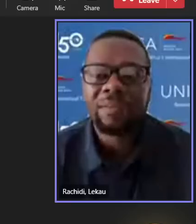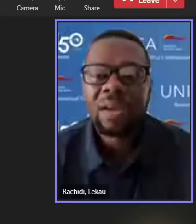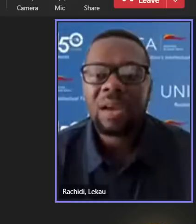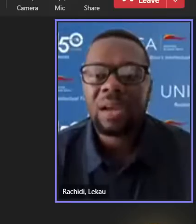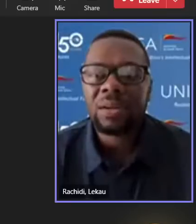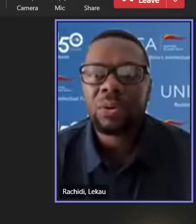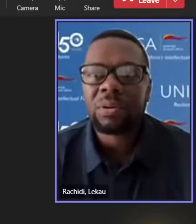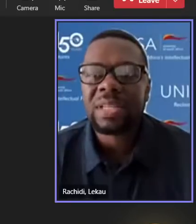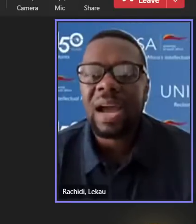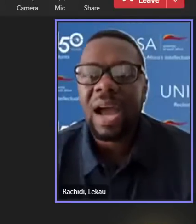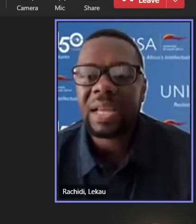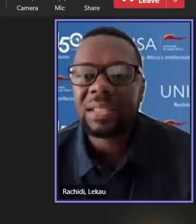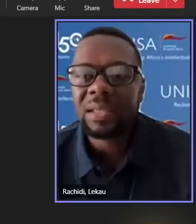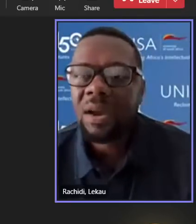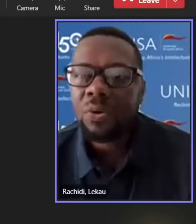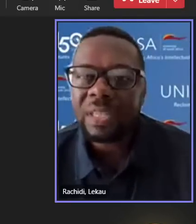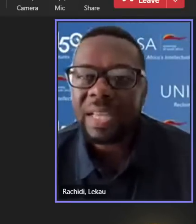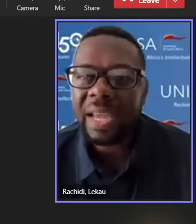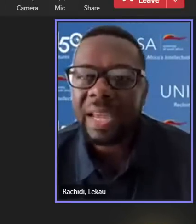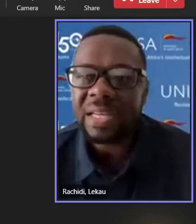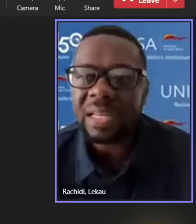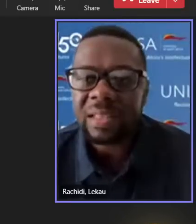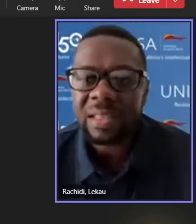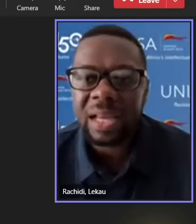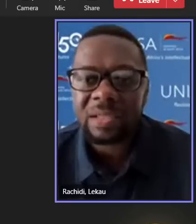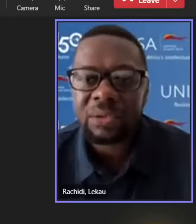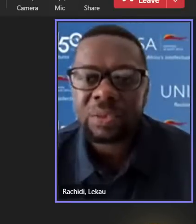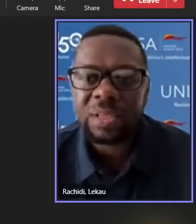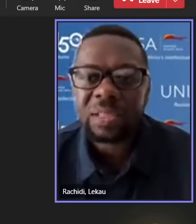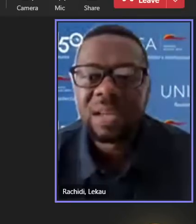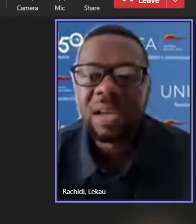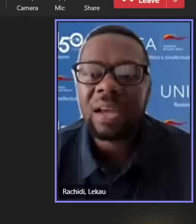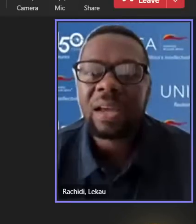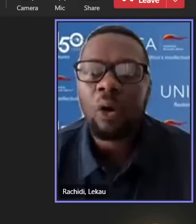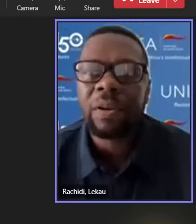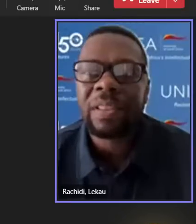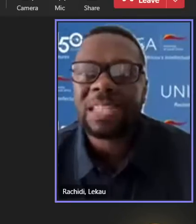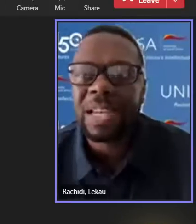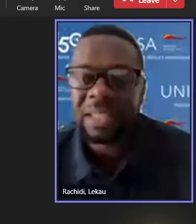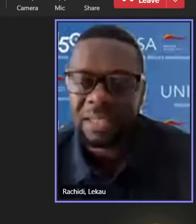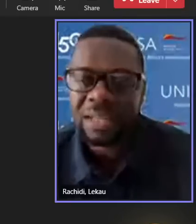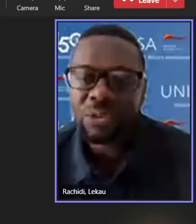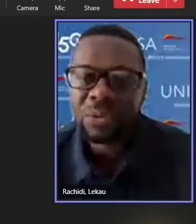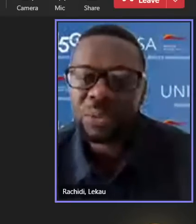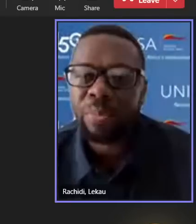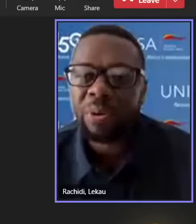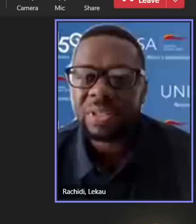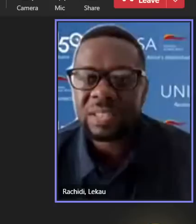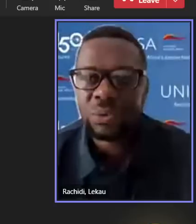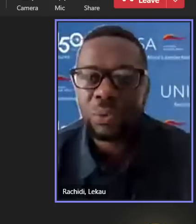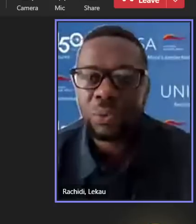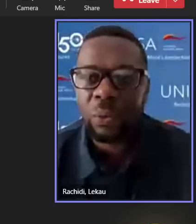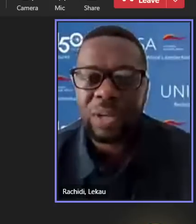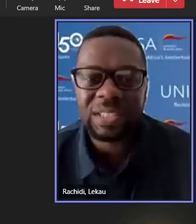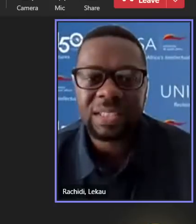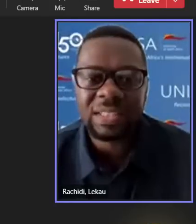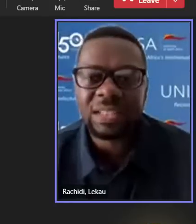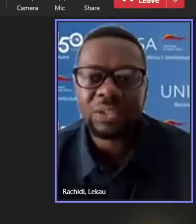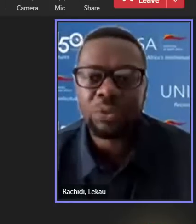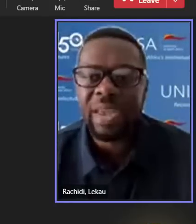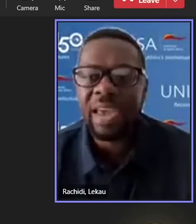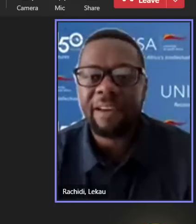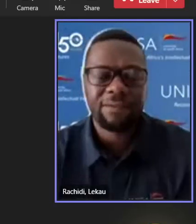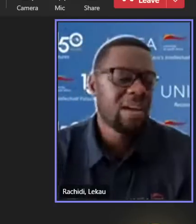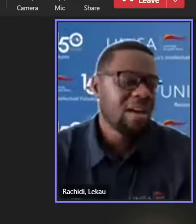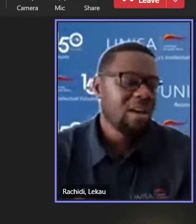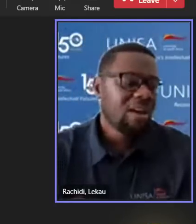will have Dr. Haji, who is heading that unit on the chat to respond to the questions that